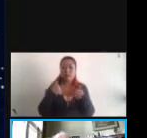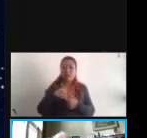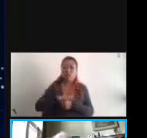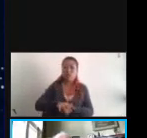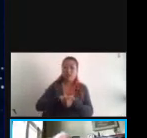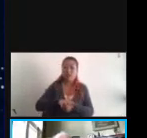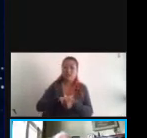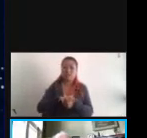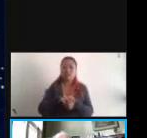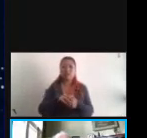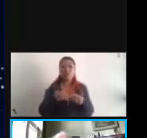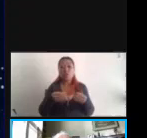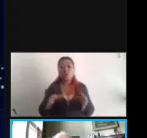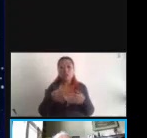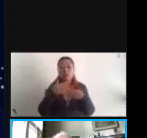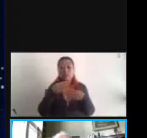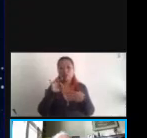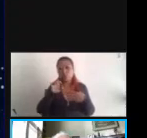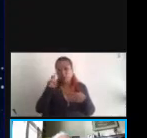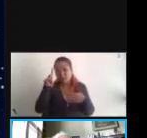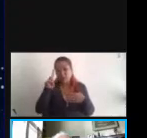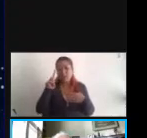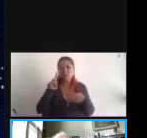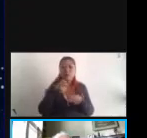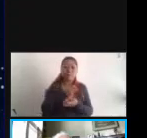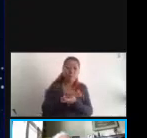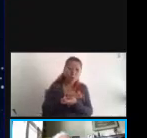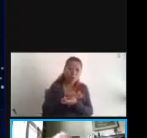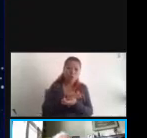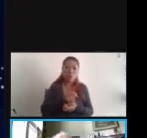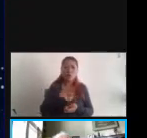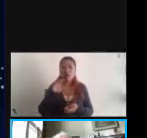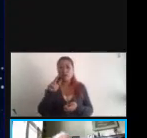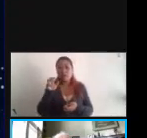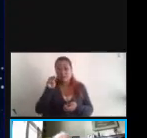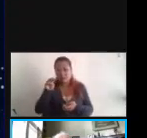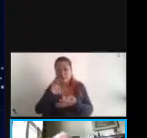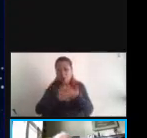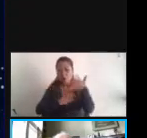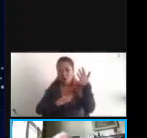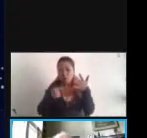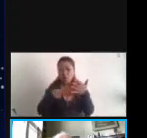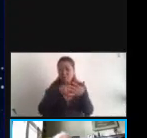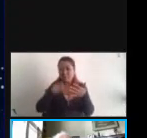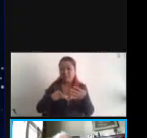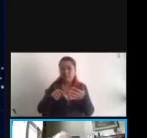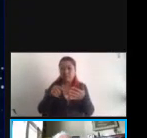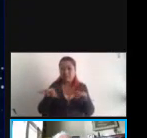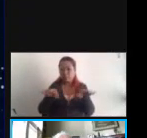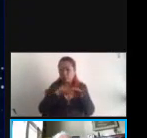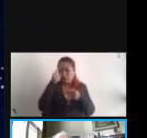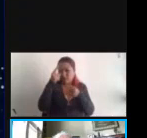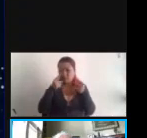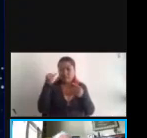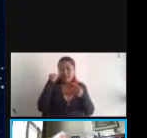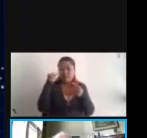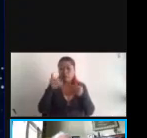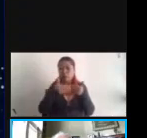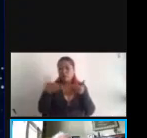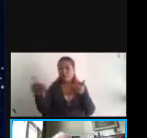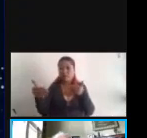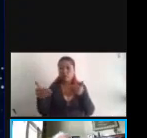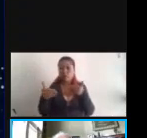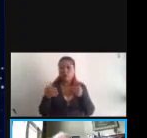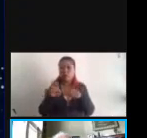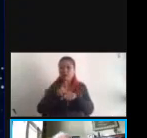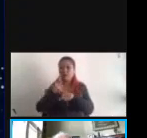of bone, loss of calcium. So those are factors that need to be considered as you put people into space going forward. We've worked on a lot of